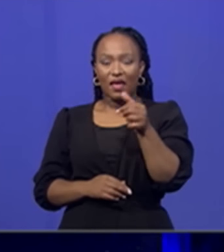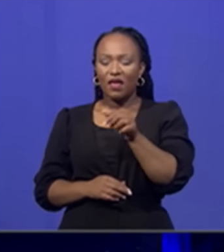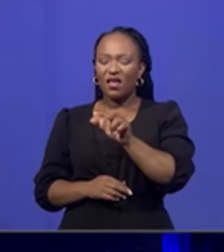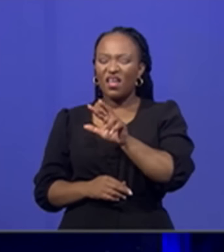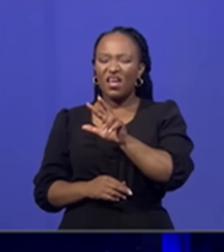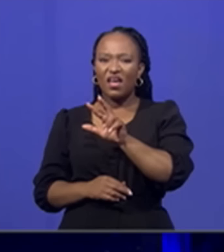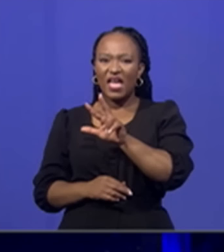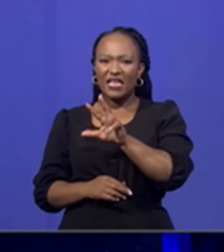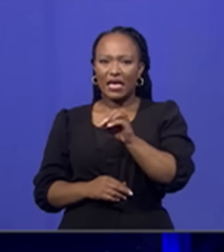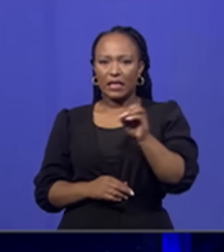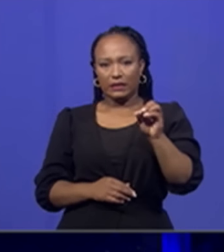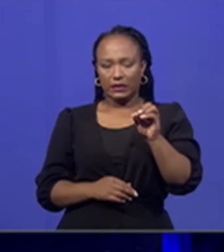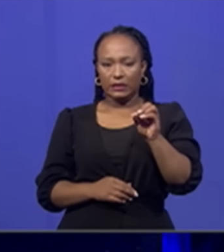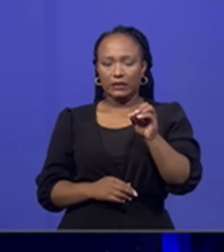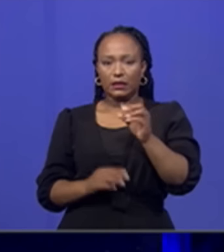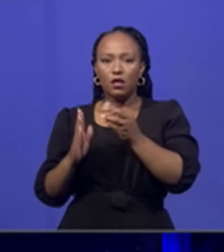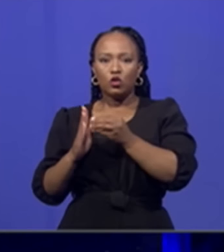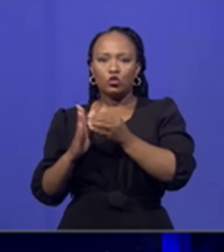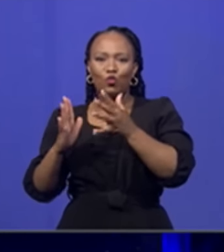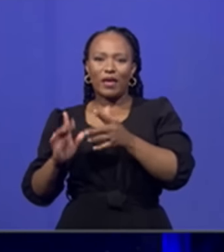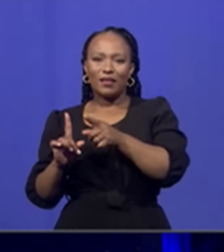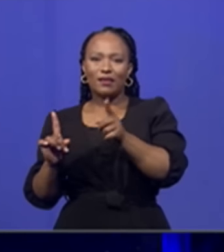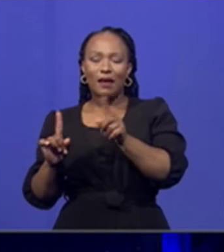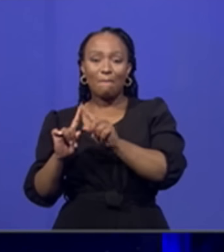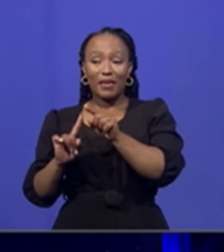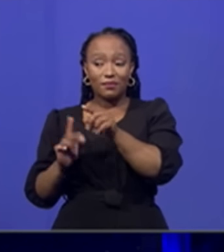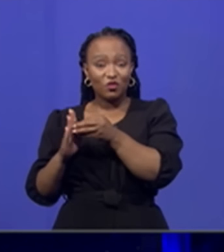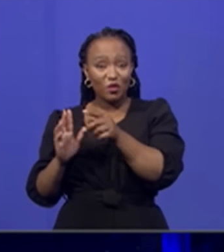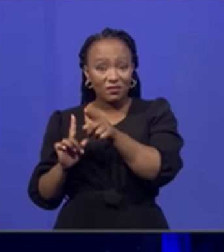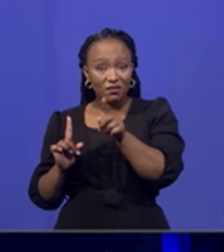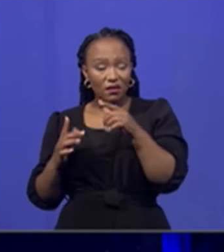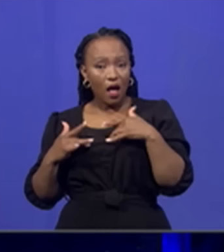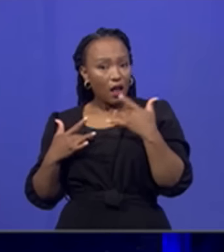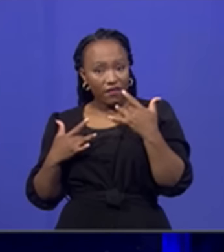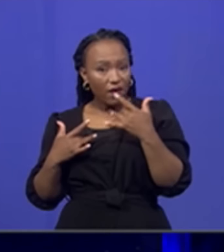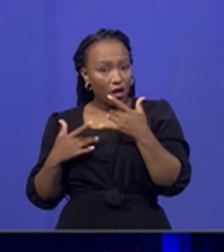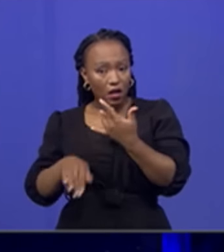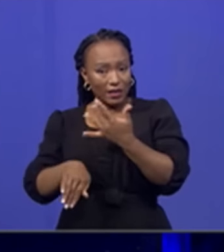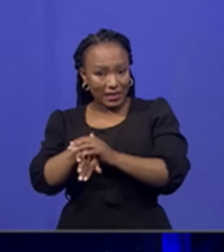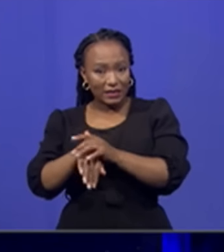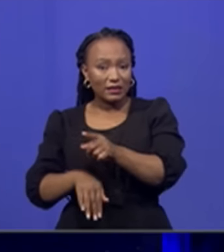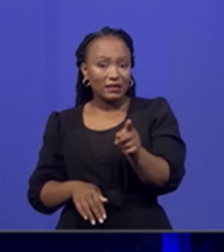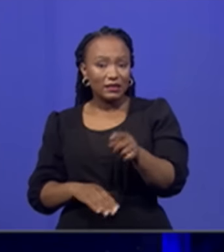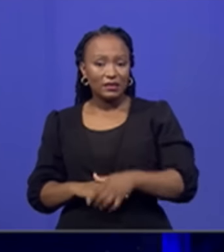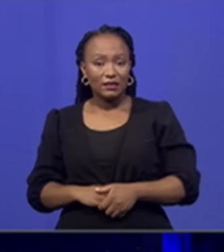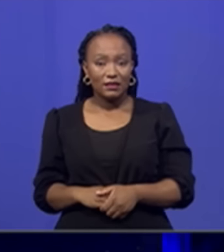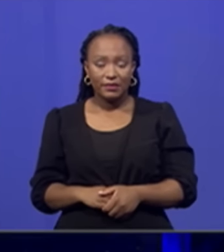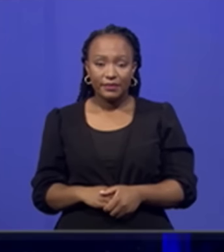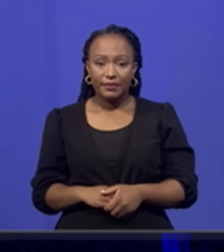800 ba ho latela direkoto tsa lefapha la merero ya selehae e leng bafu.